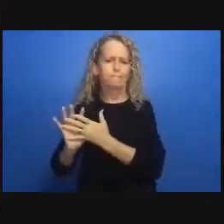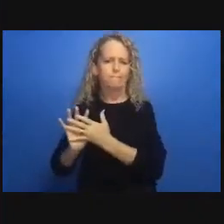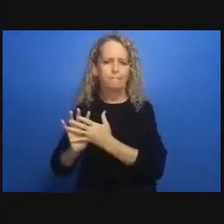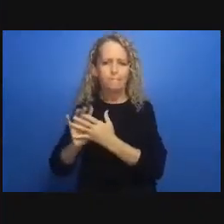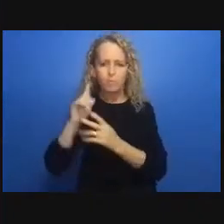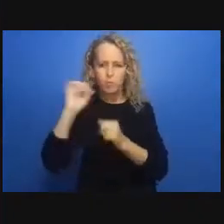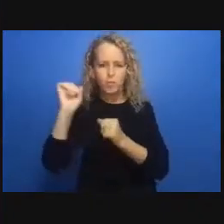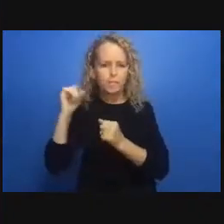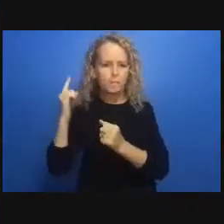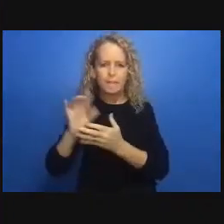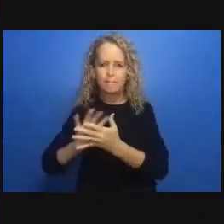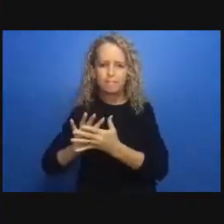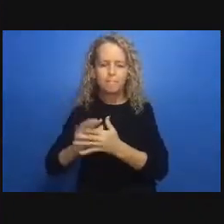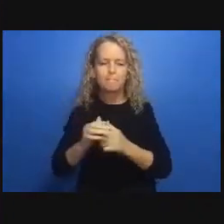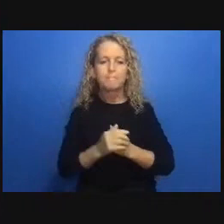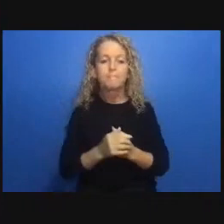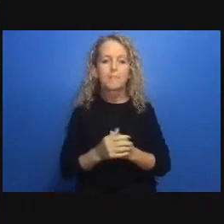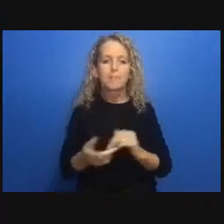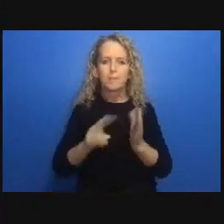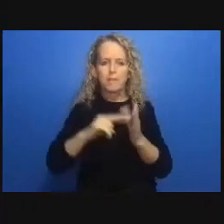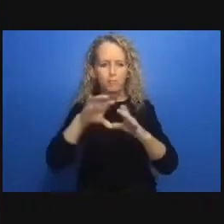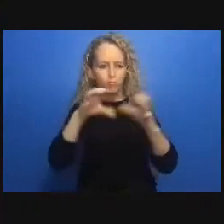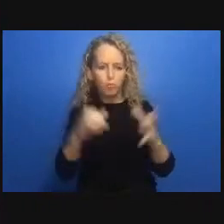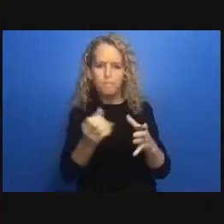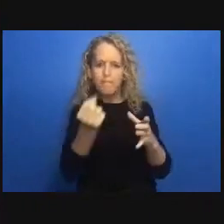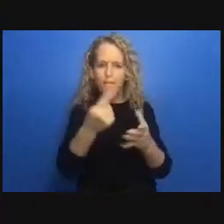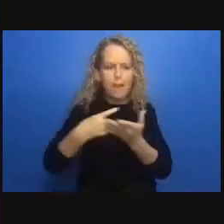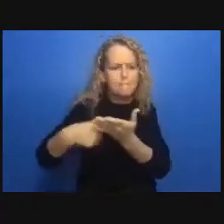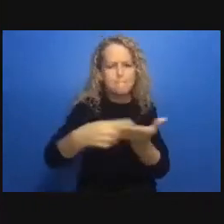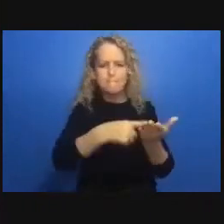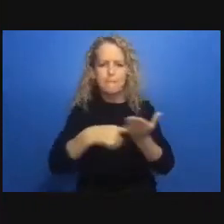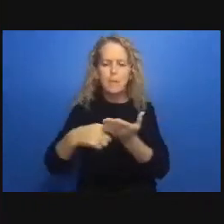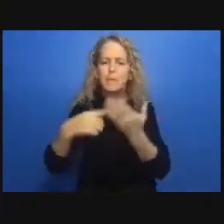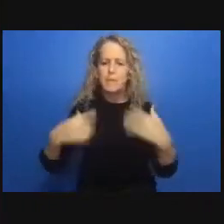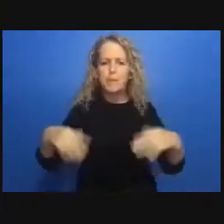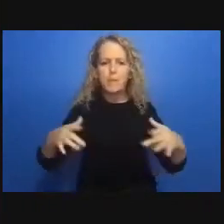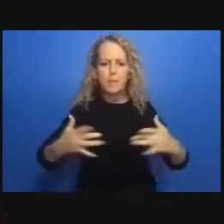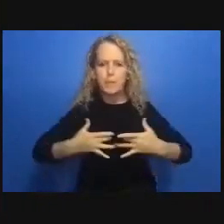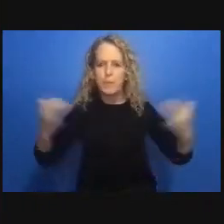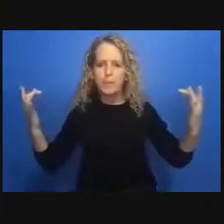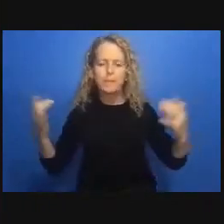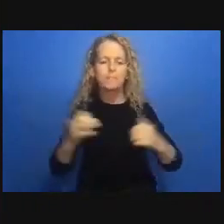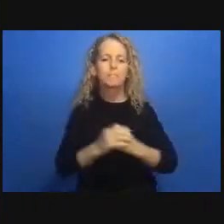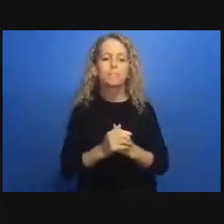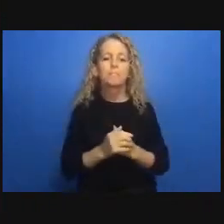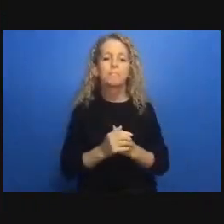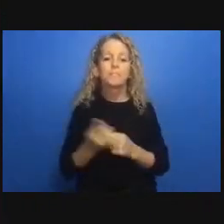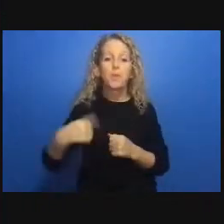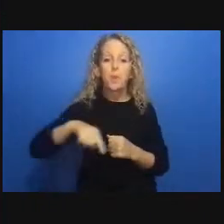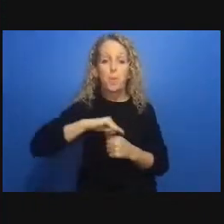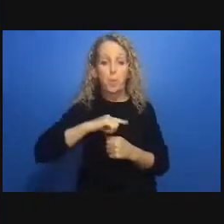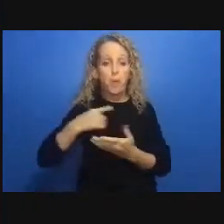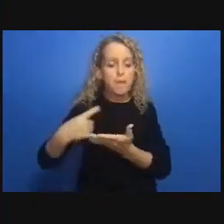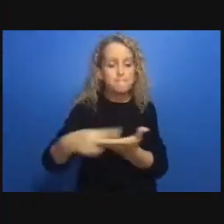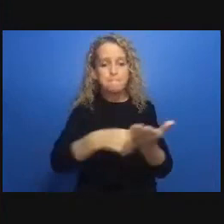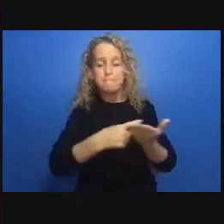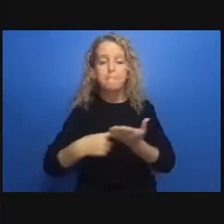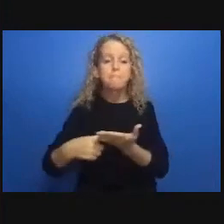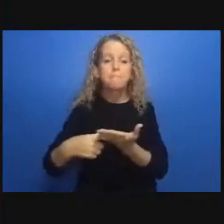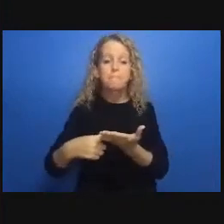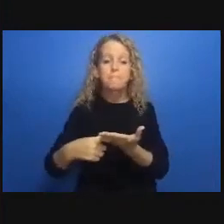some very lively discussion. And during the course of the discussion, three